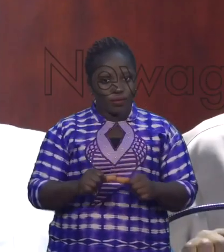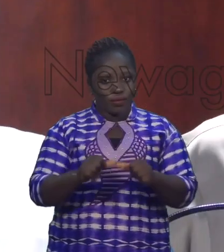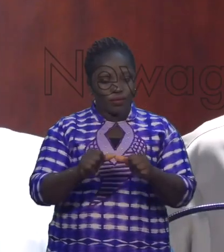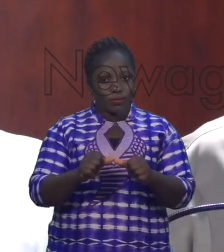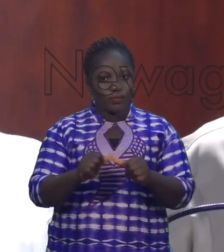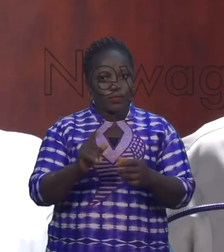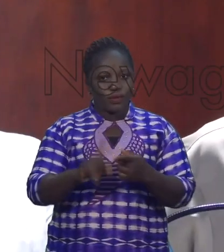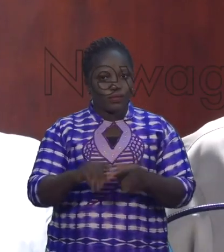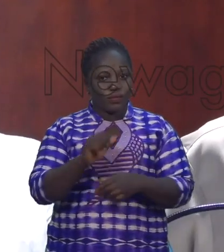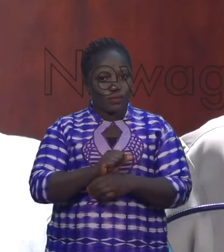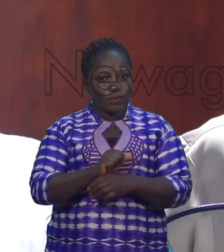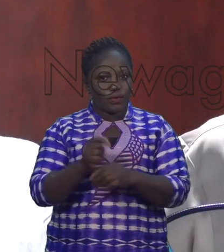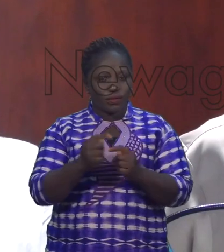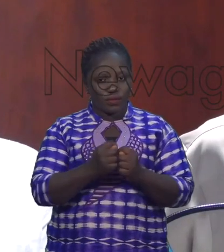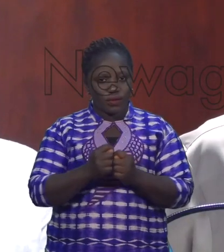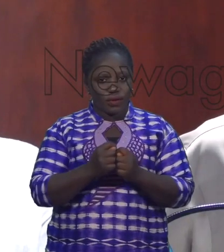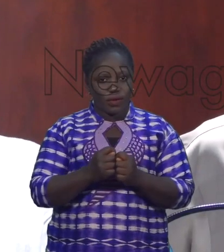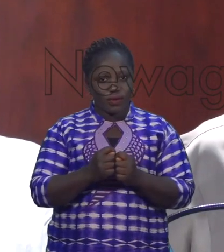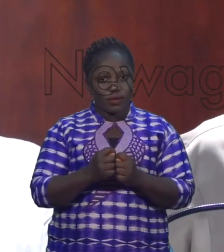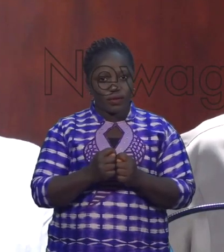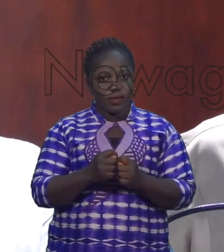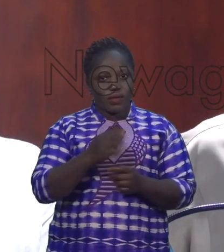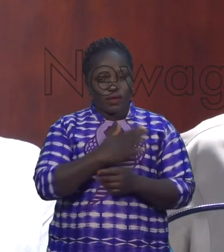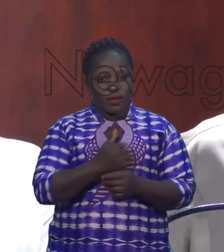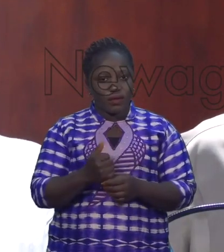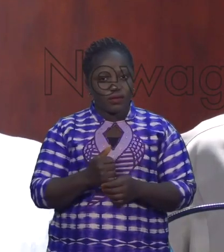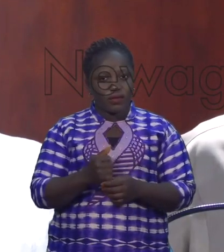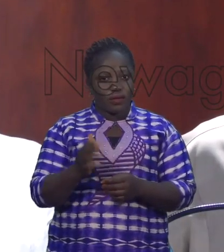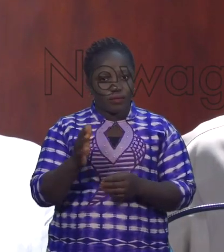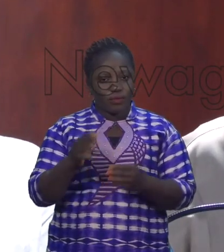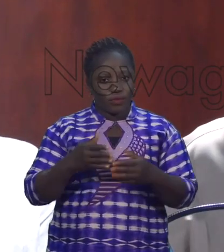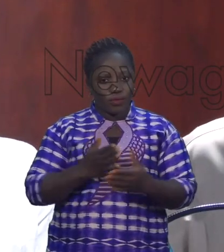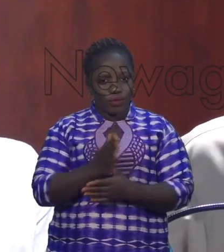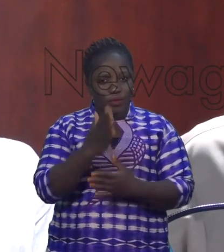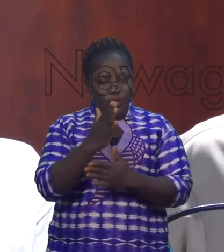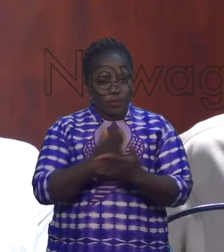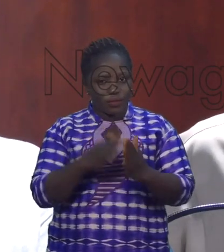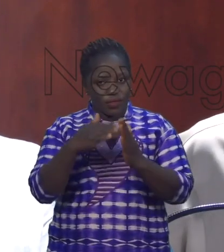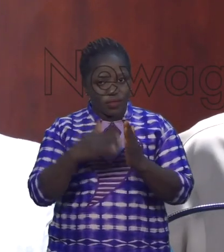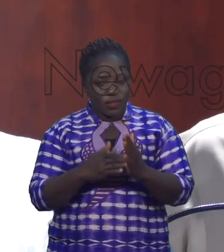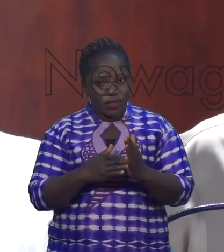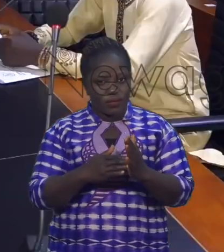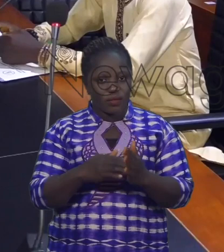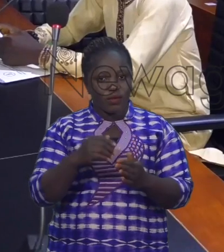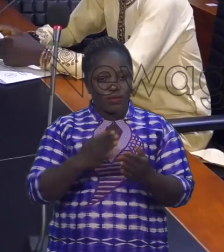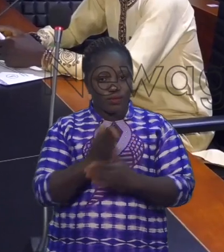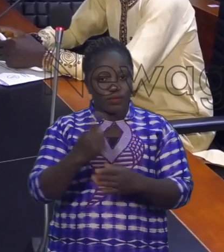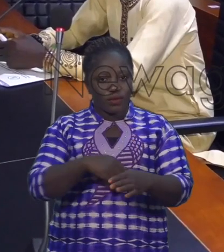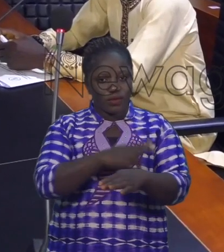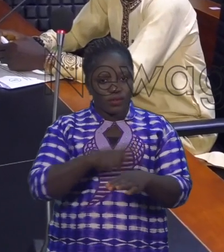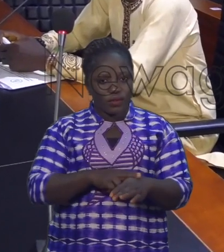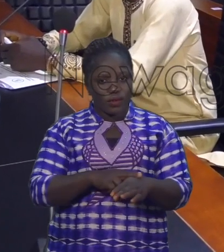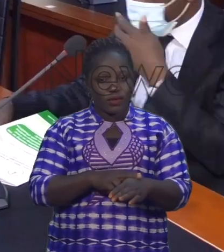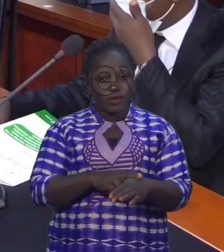this stakeholders validation meeting is convened as a critical step to the development of a